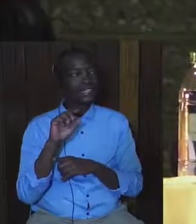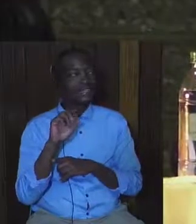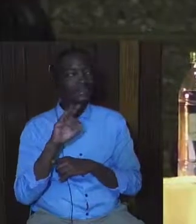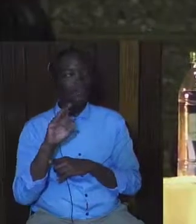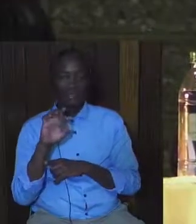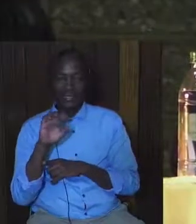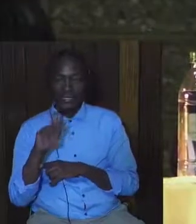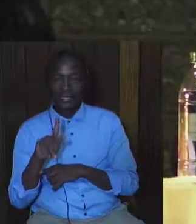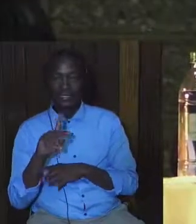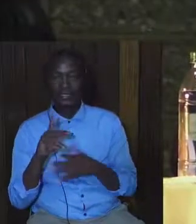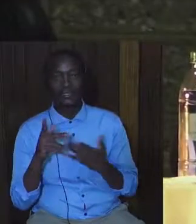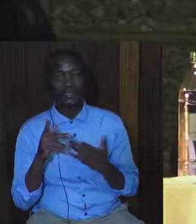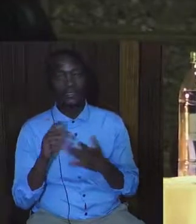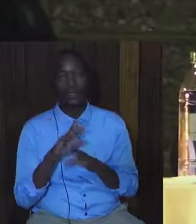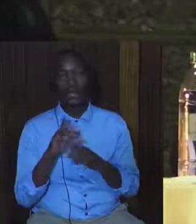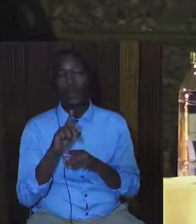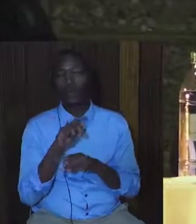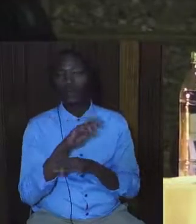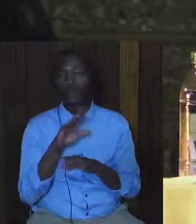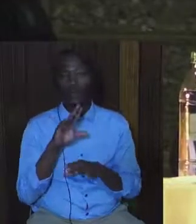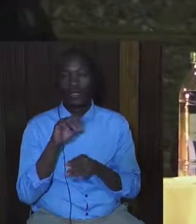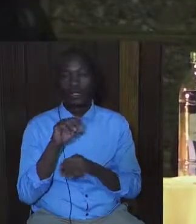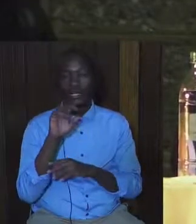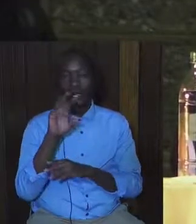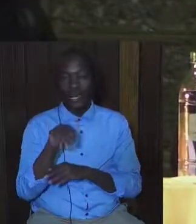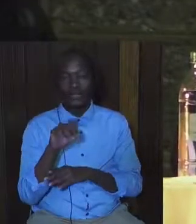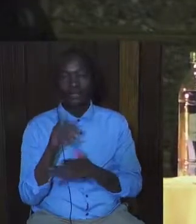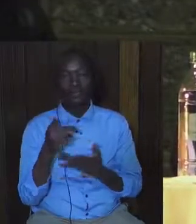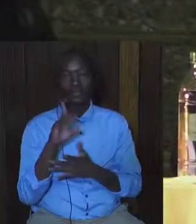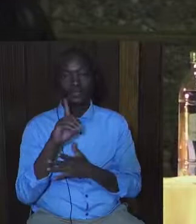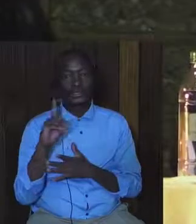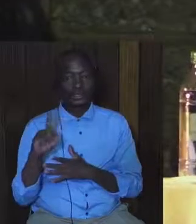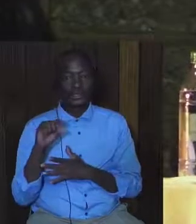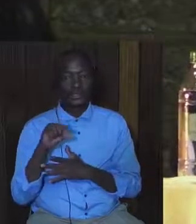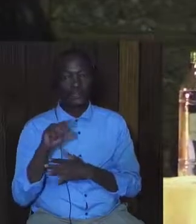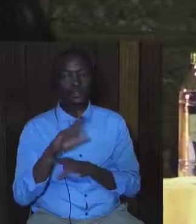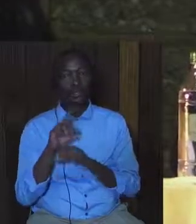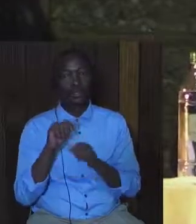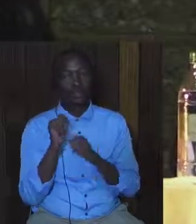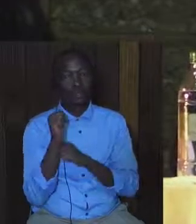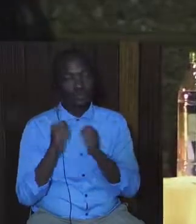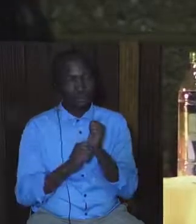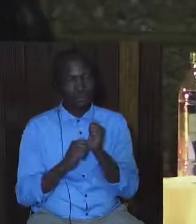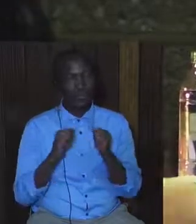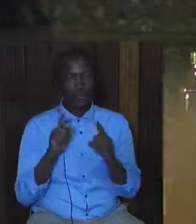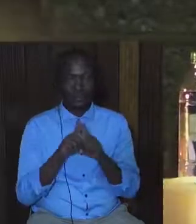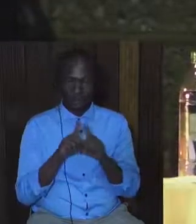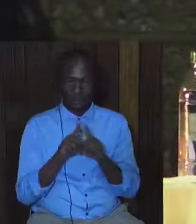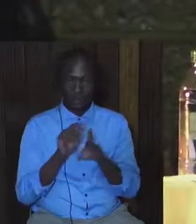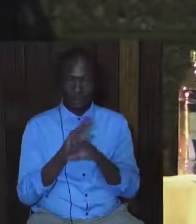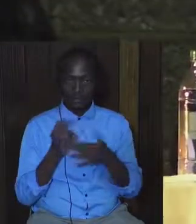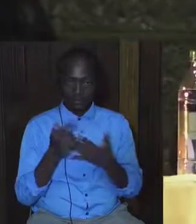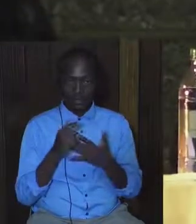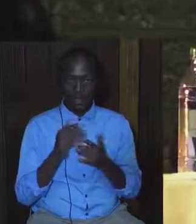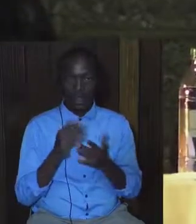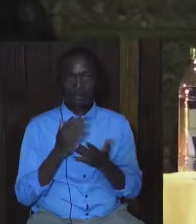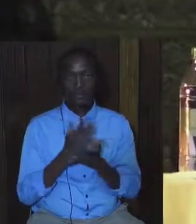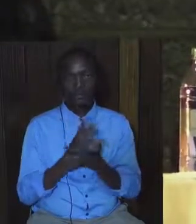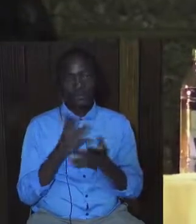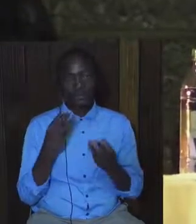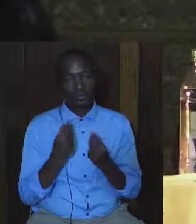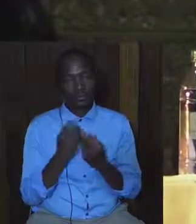on the matters. I will not ask the DDG for infrastructure, but I will then also share with you my preliminary